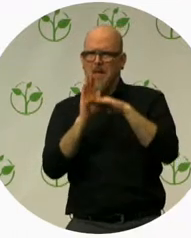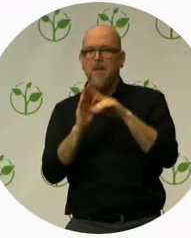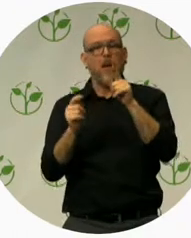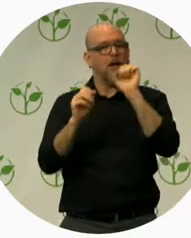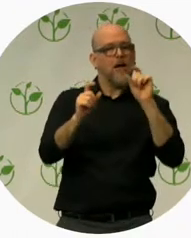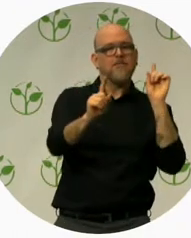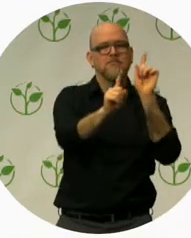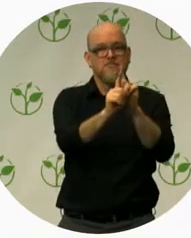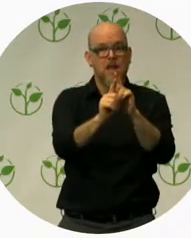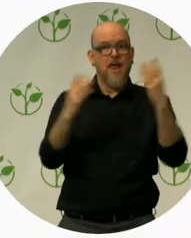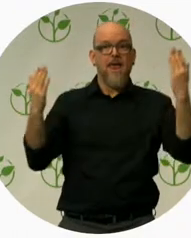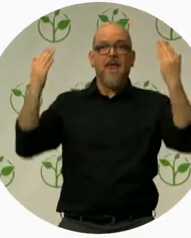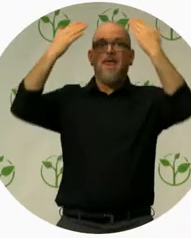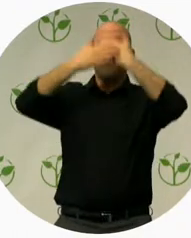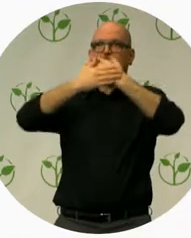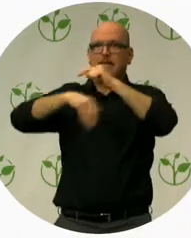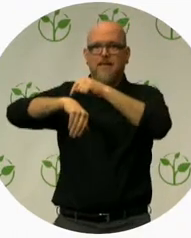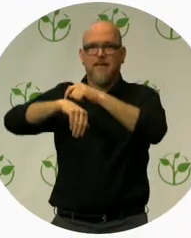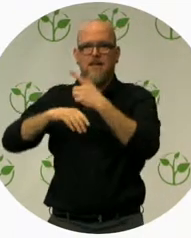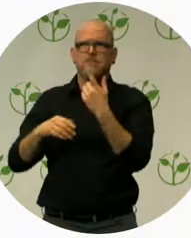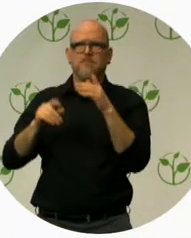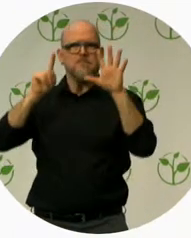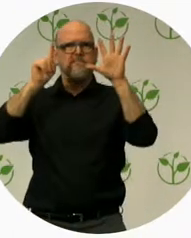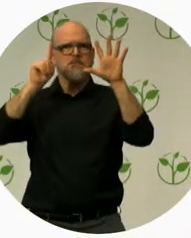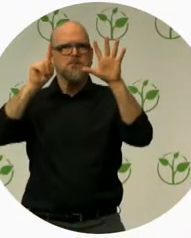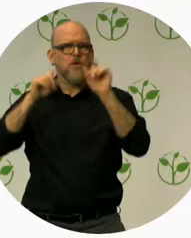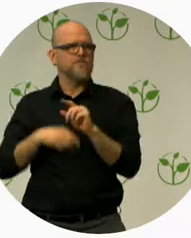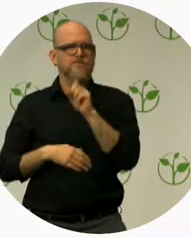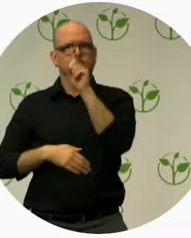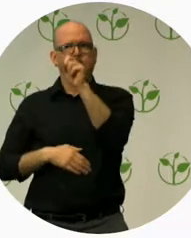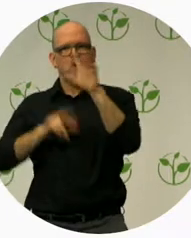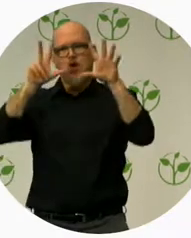It's 5:30 this year. Great. So now to begin.